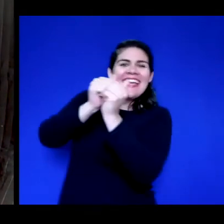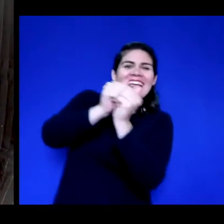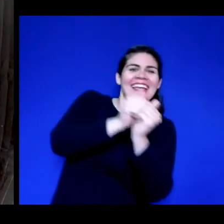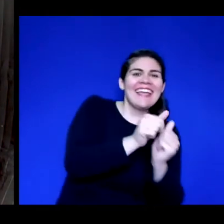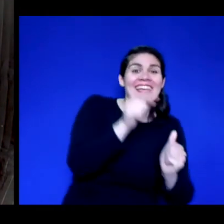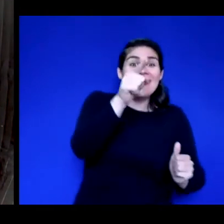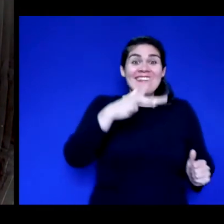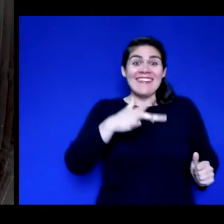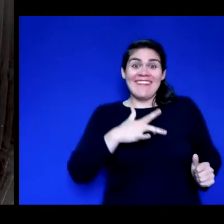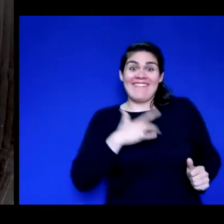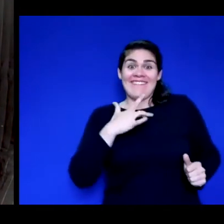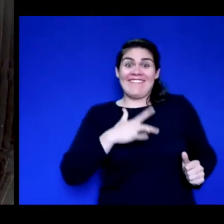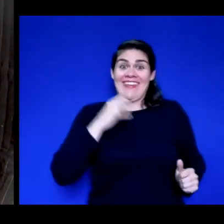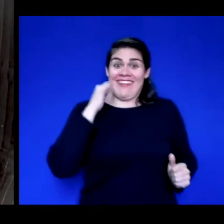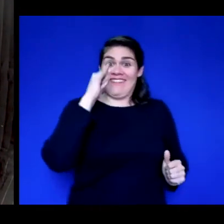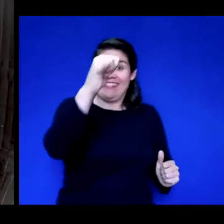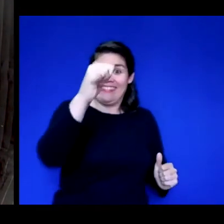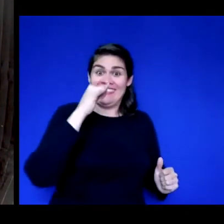in